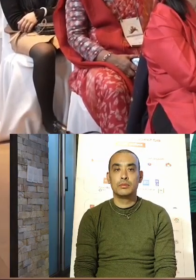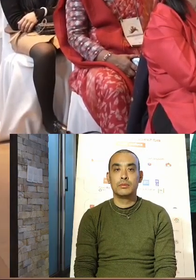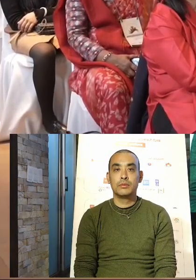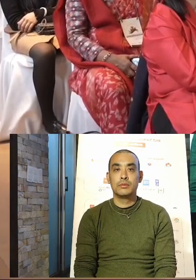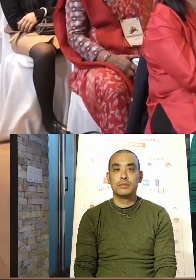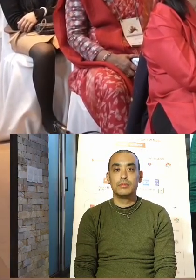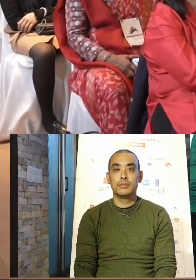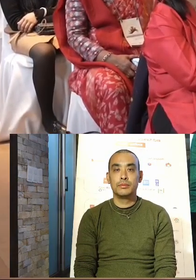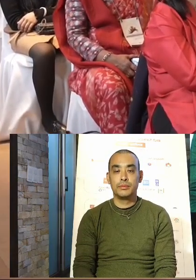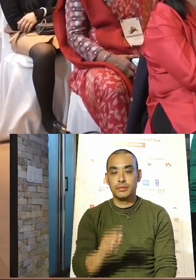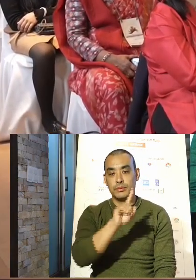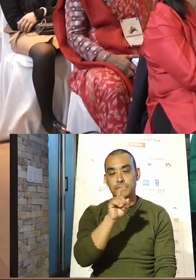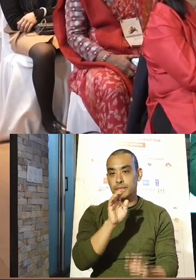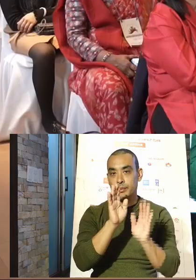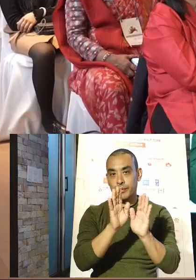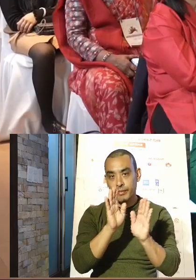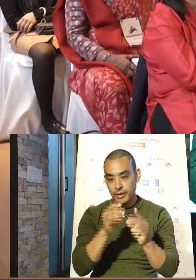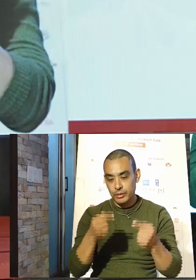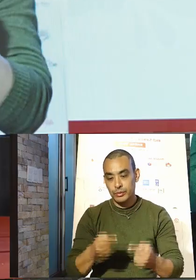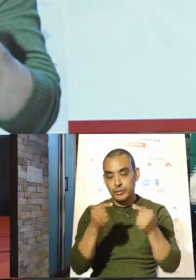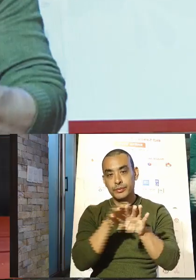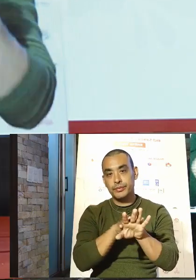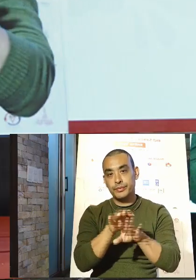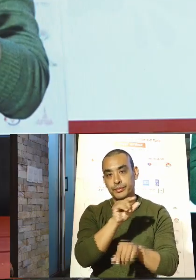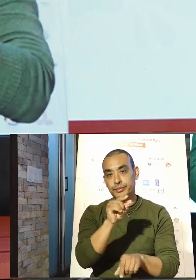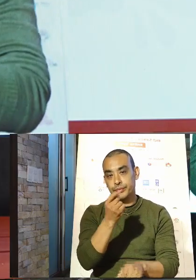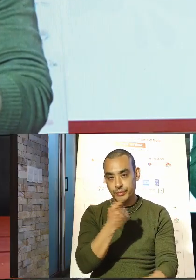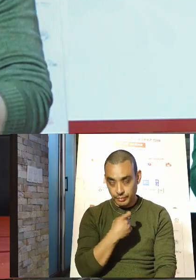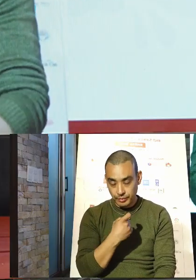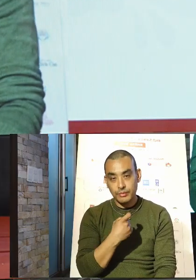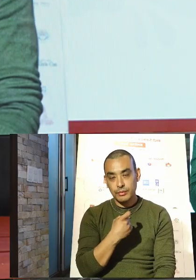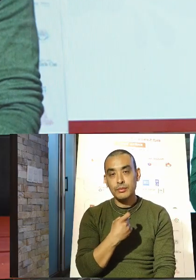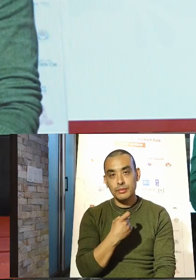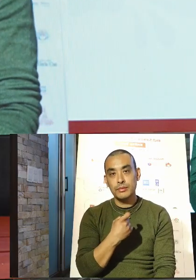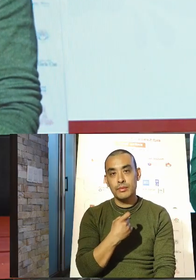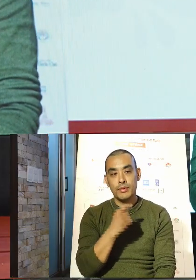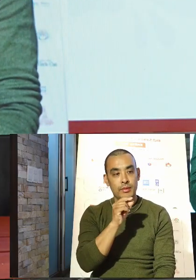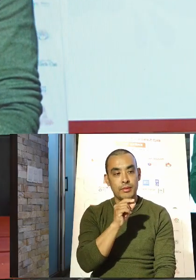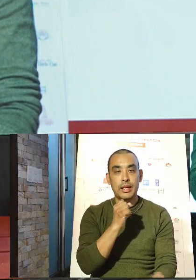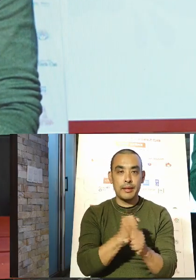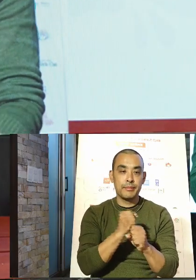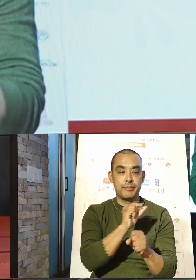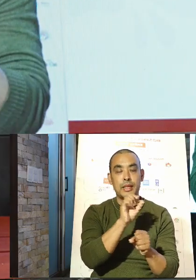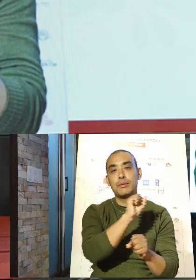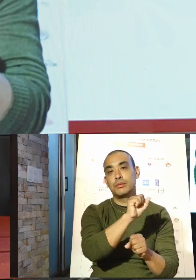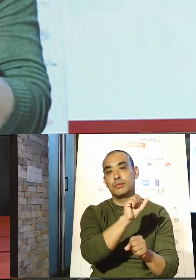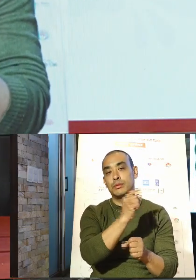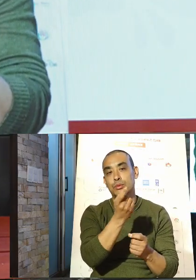Yeah, so thank you for your question about the challenges that our community members are facing in this work that we're doing. I